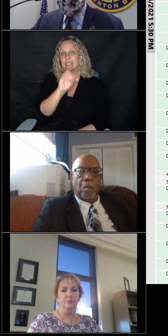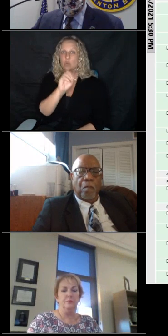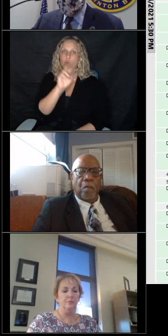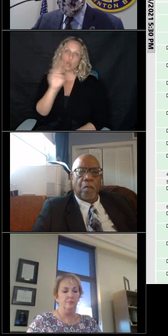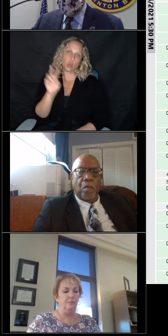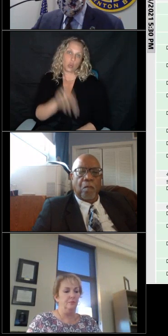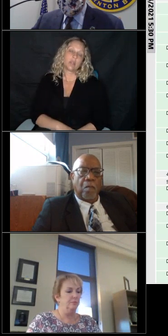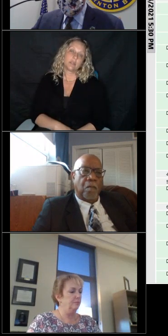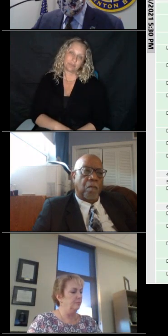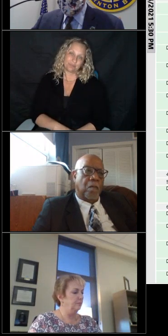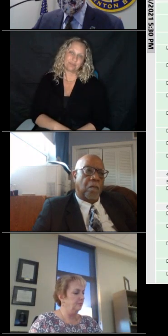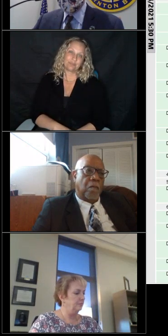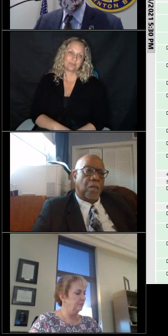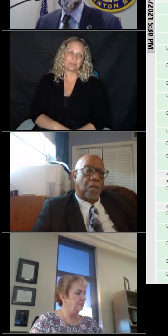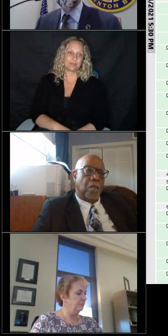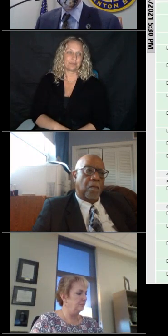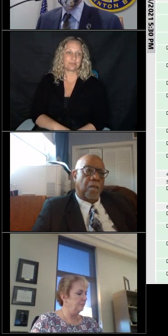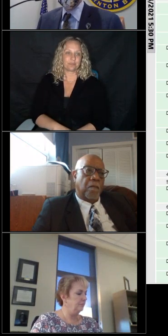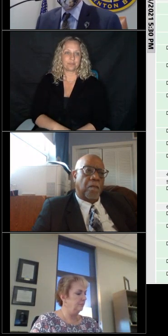561-344-6022.